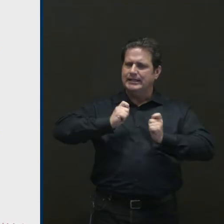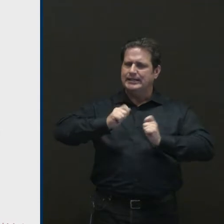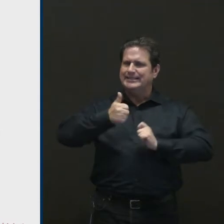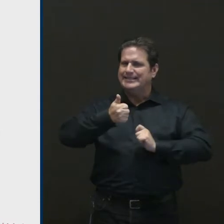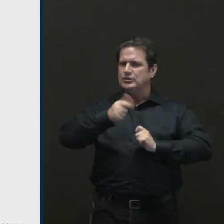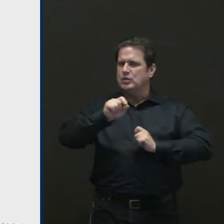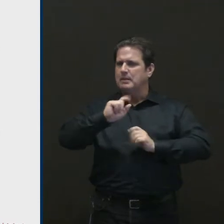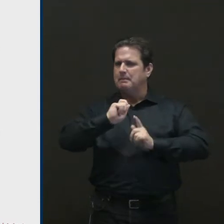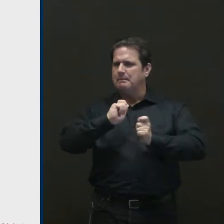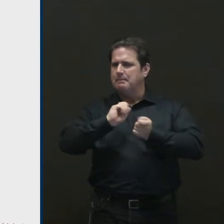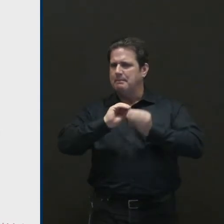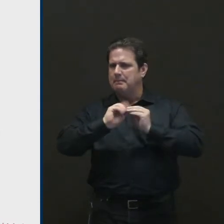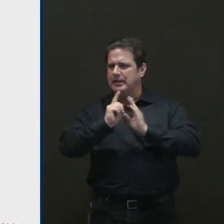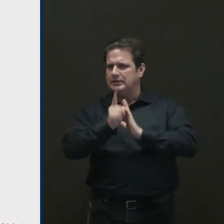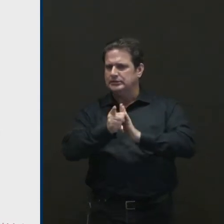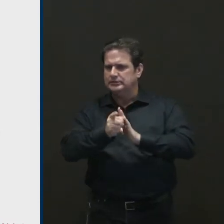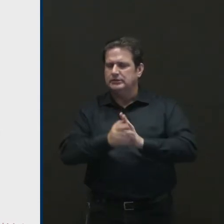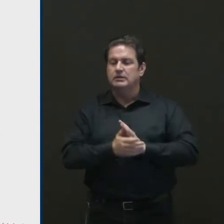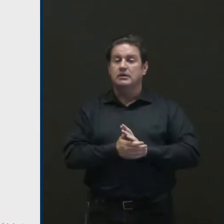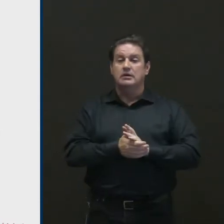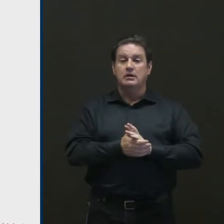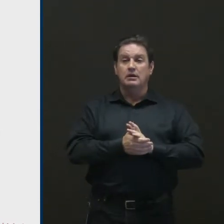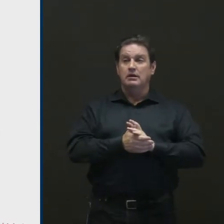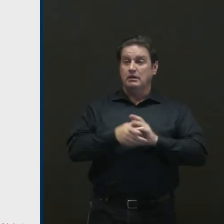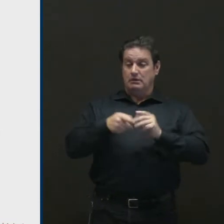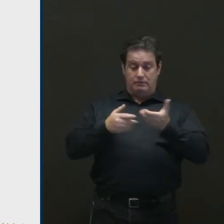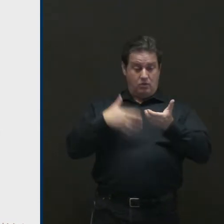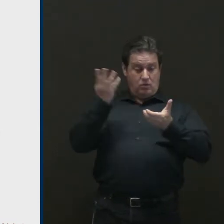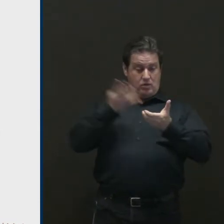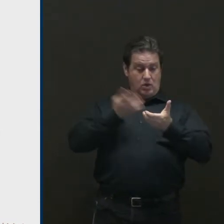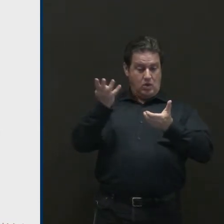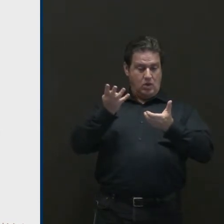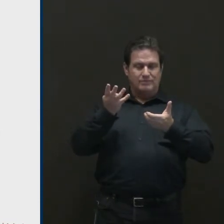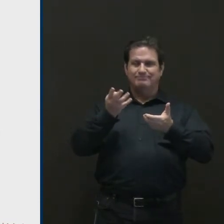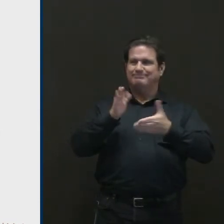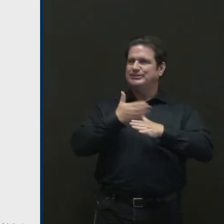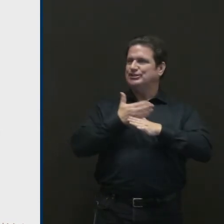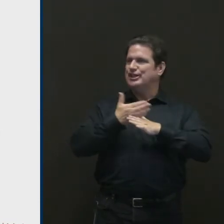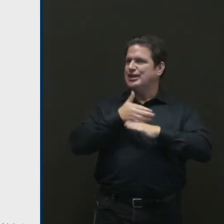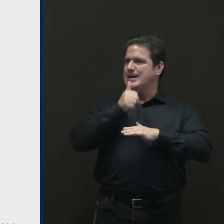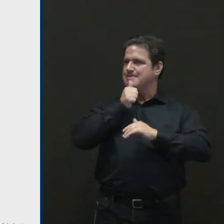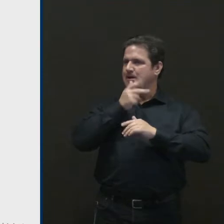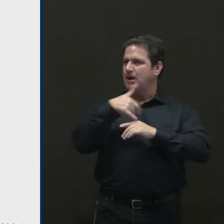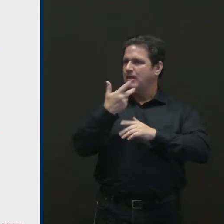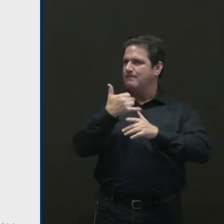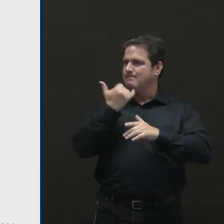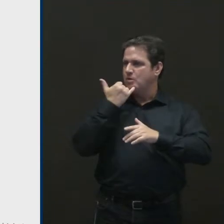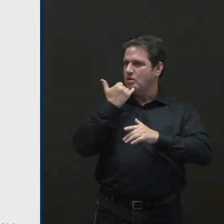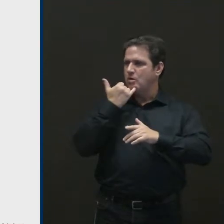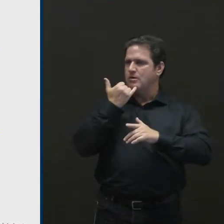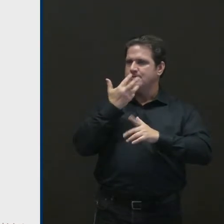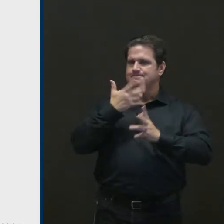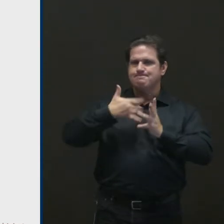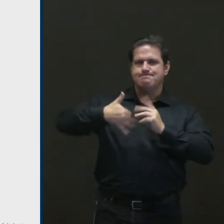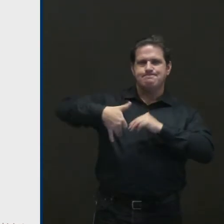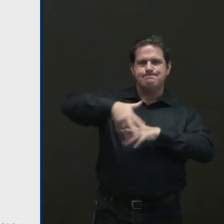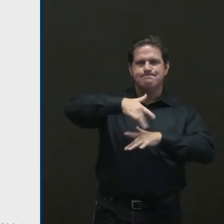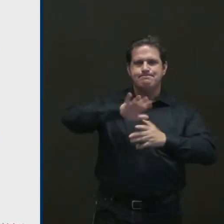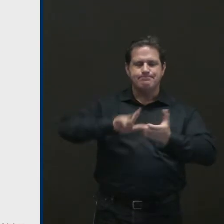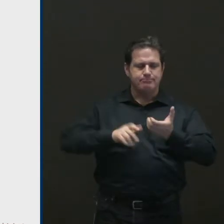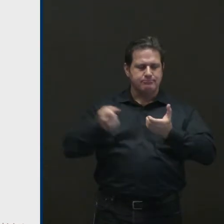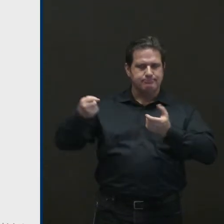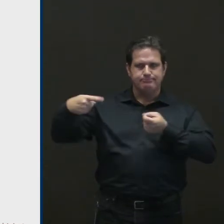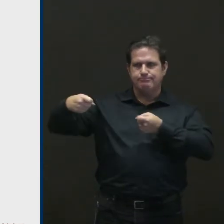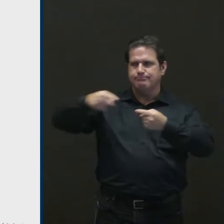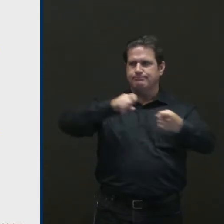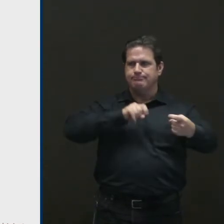20 minutes. And phones that download the app share random keys anonymously with those who are in other phones that are in close proximity to